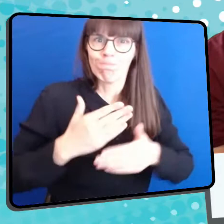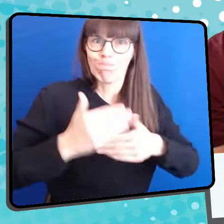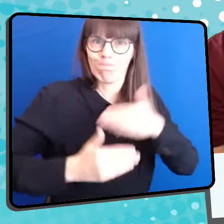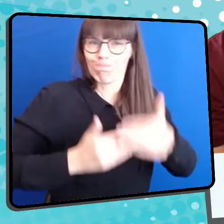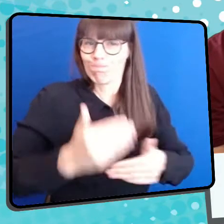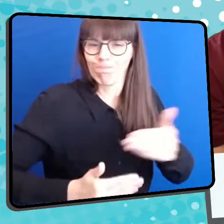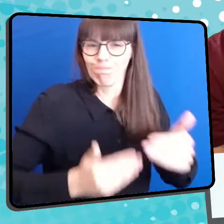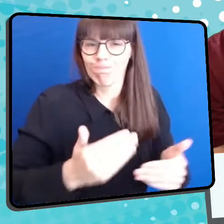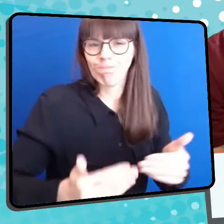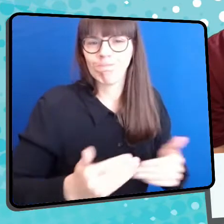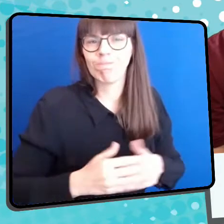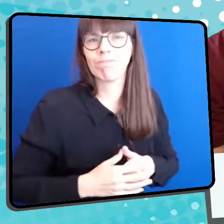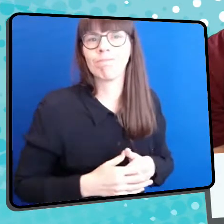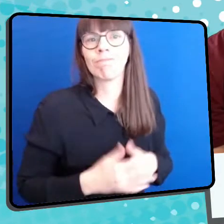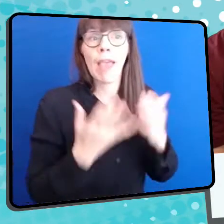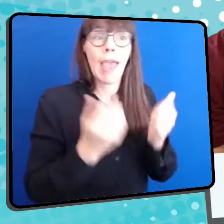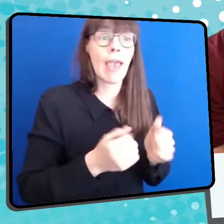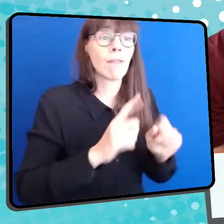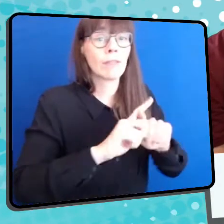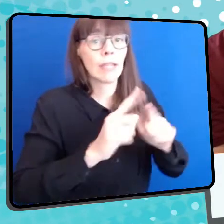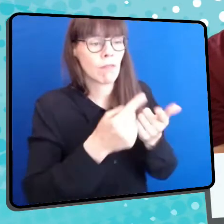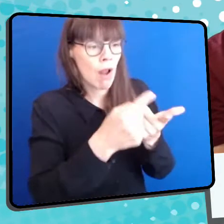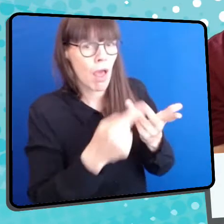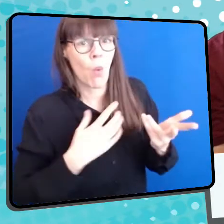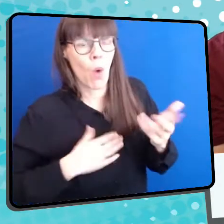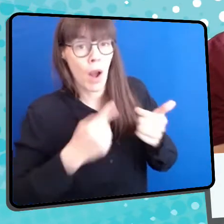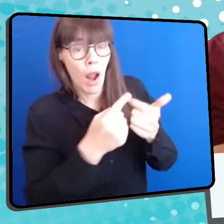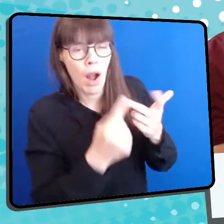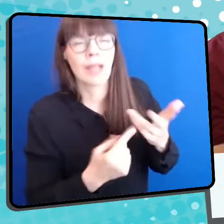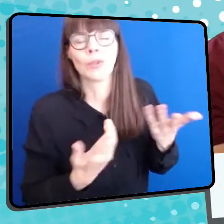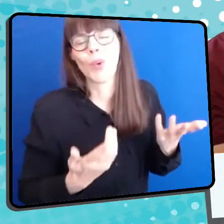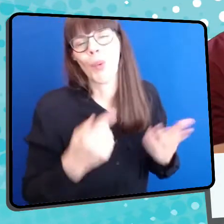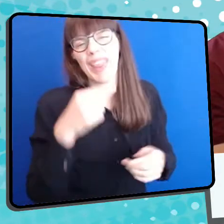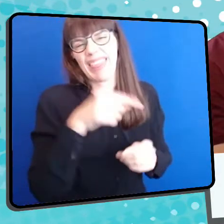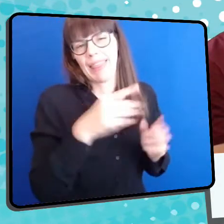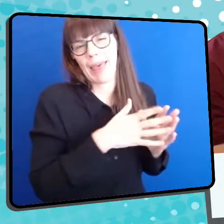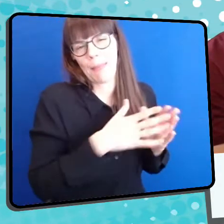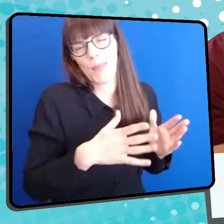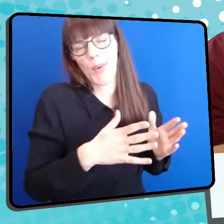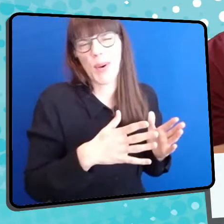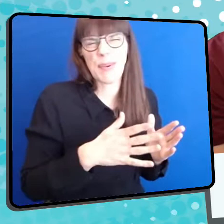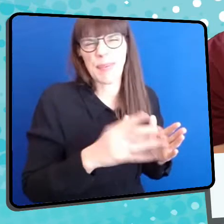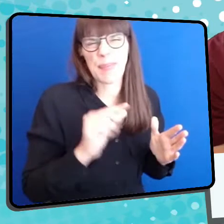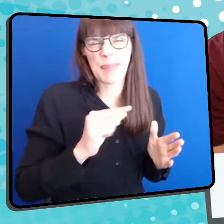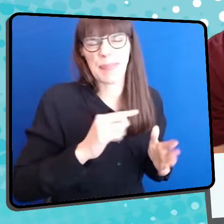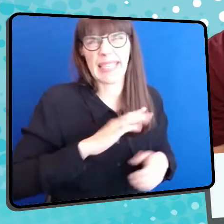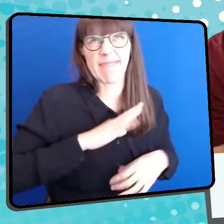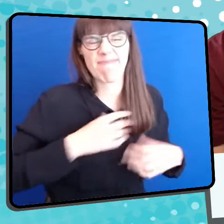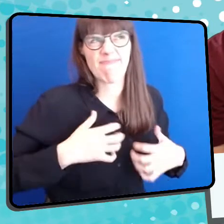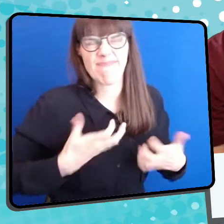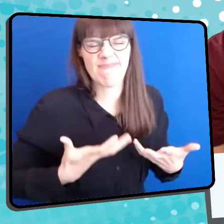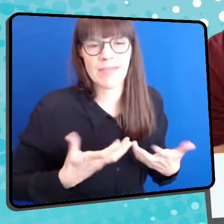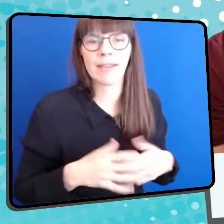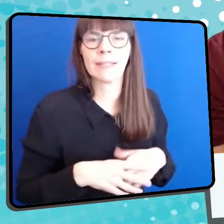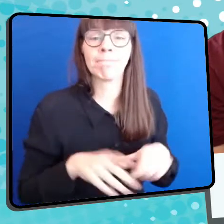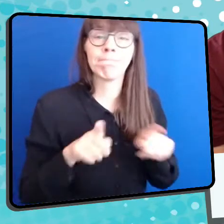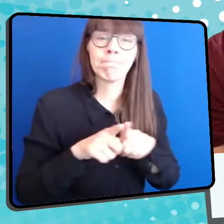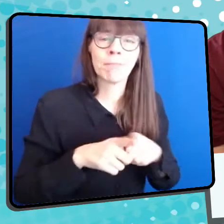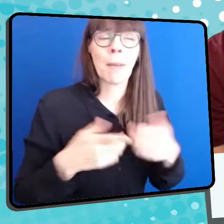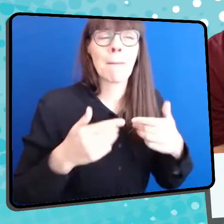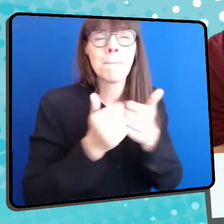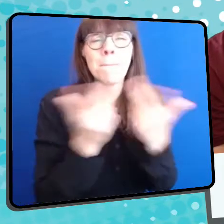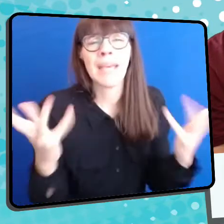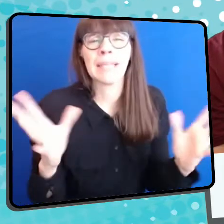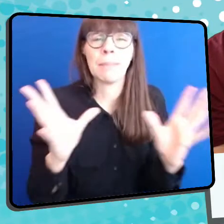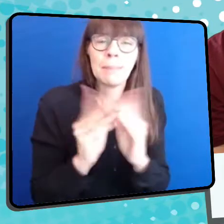different needs and requirements. So at the moment, it's a case of, I mean, a lot of PowerPoint calls and meetings at the moment in this